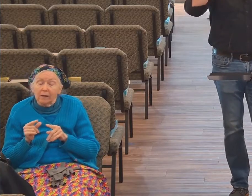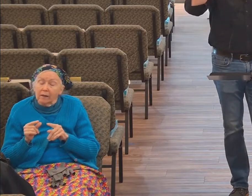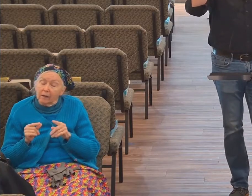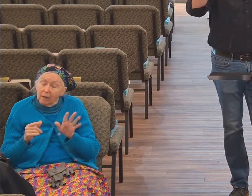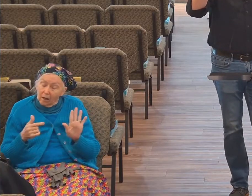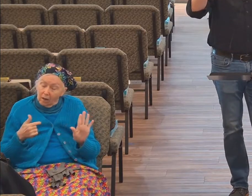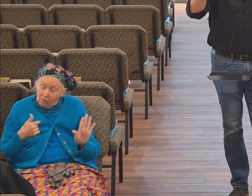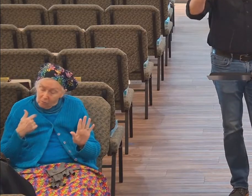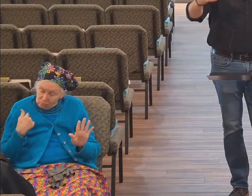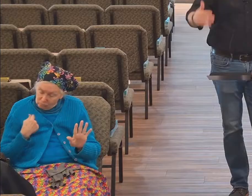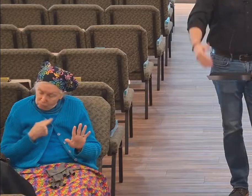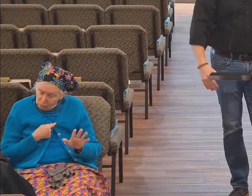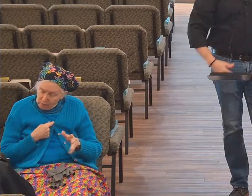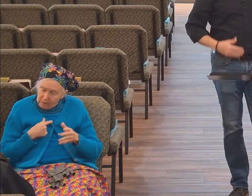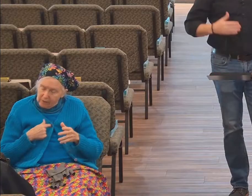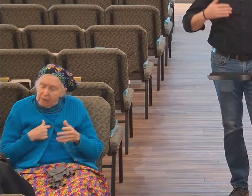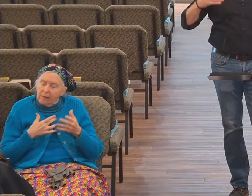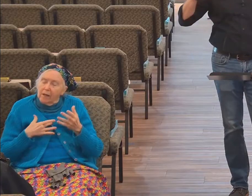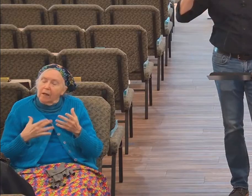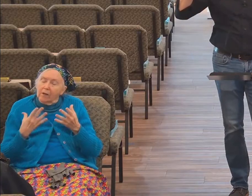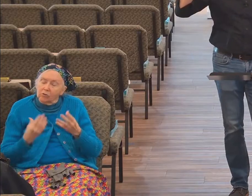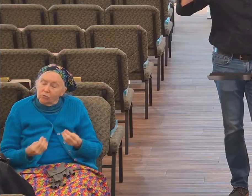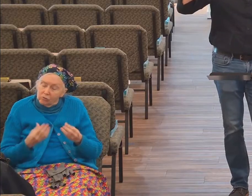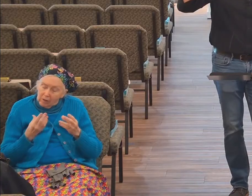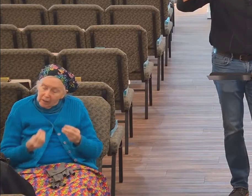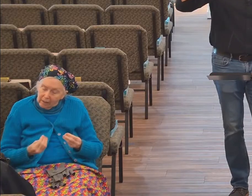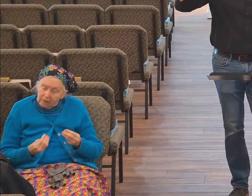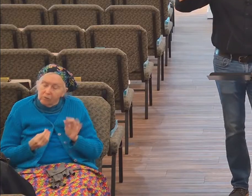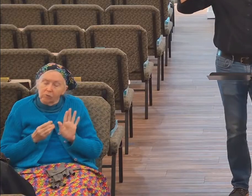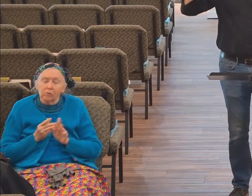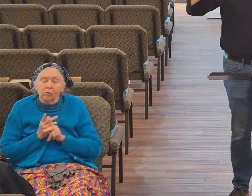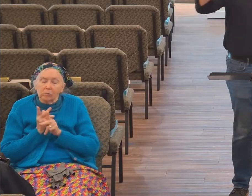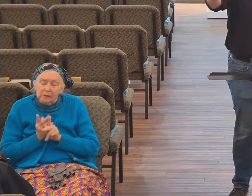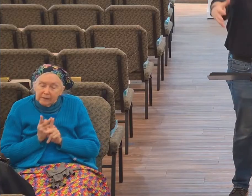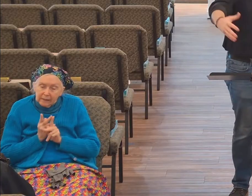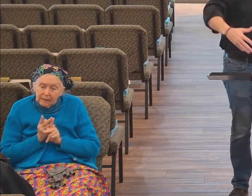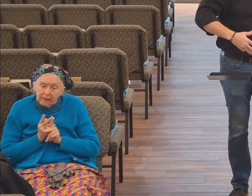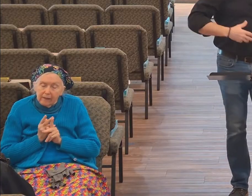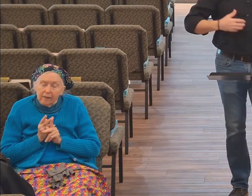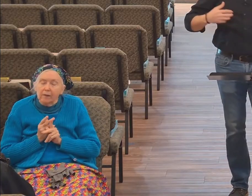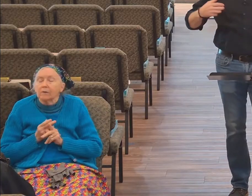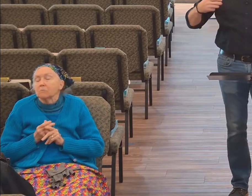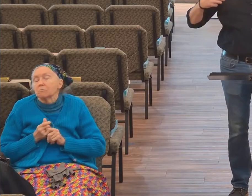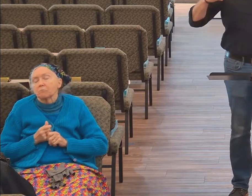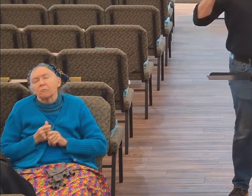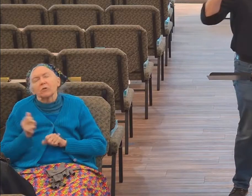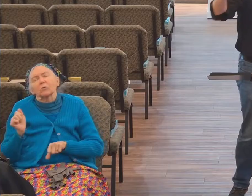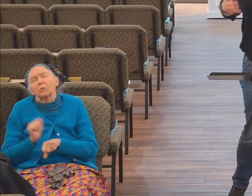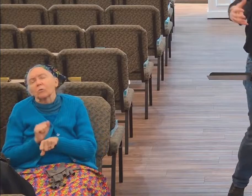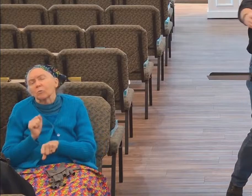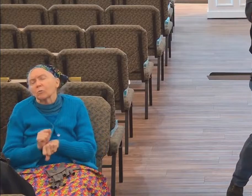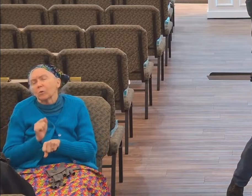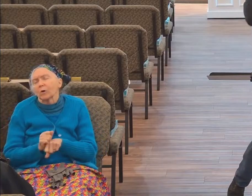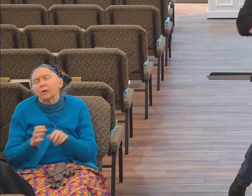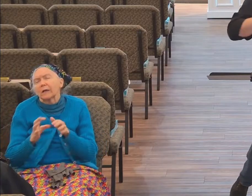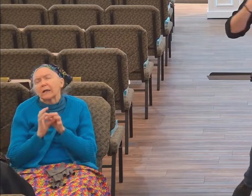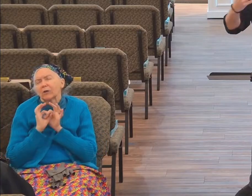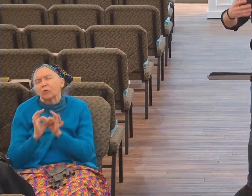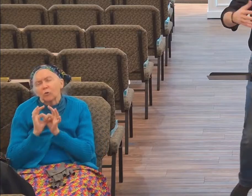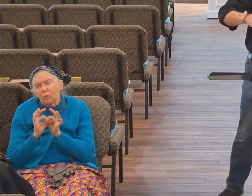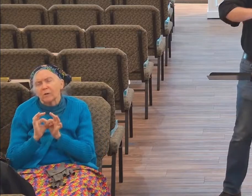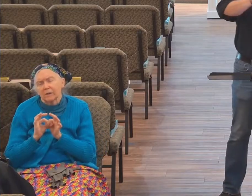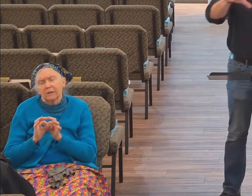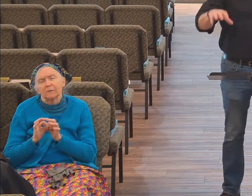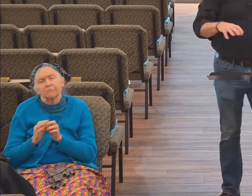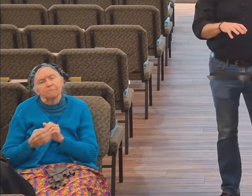Gentleness, right, and tender care, and like the self-giving labor and unity and solidarity, right?